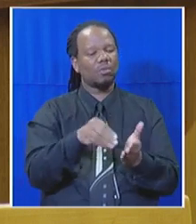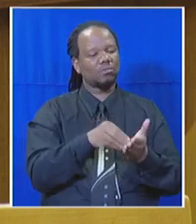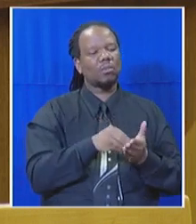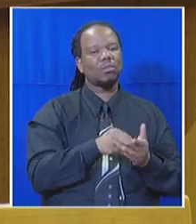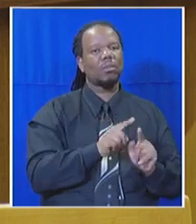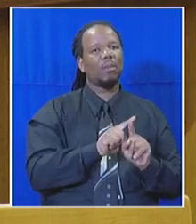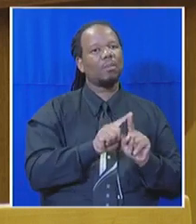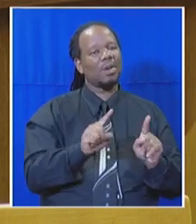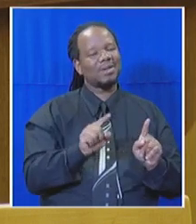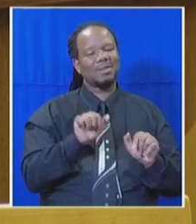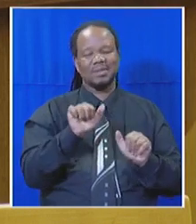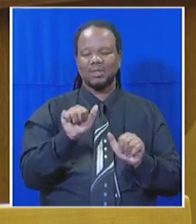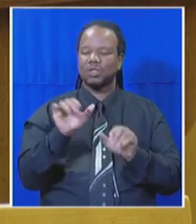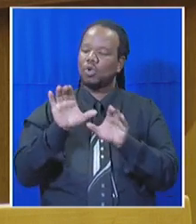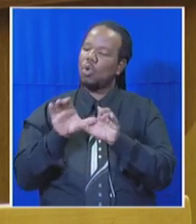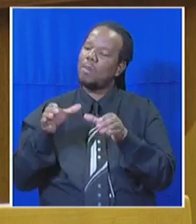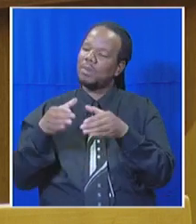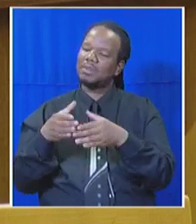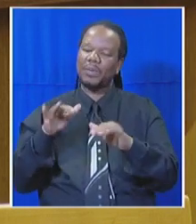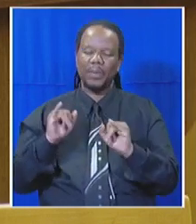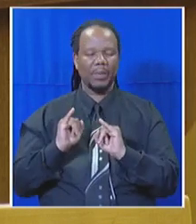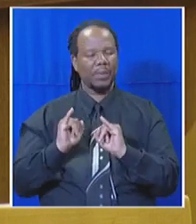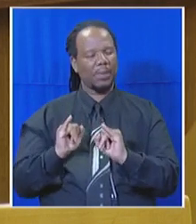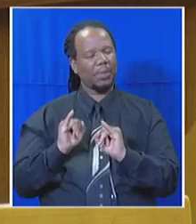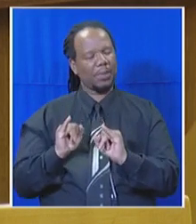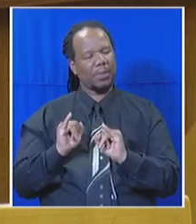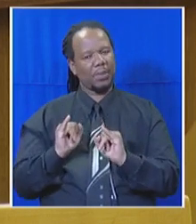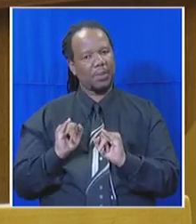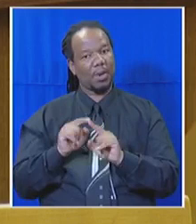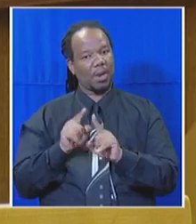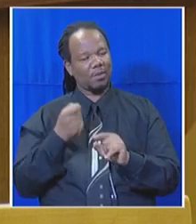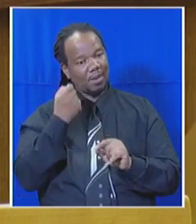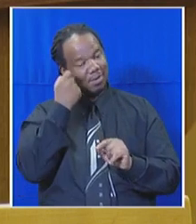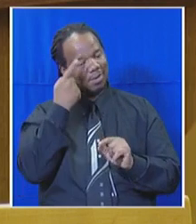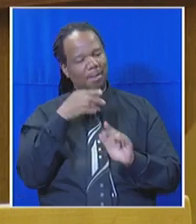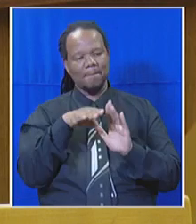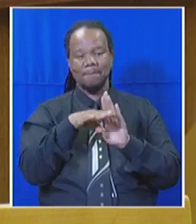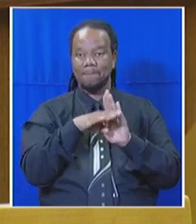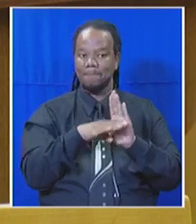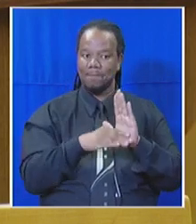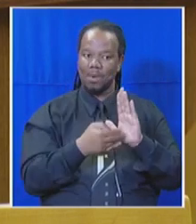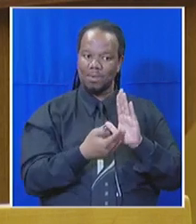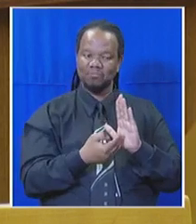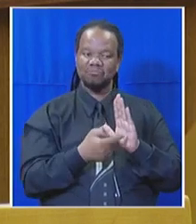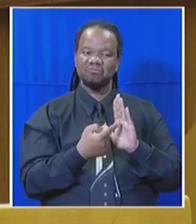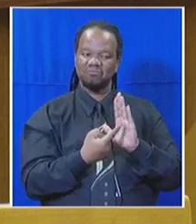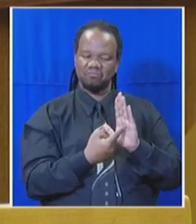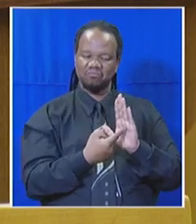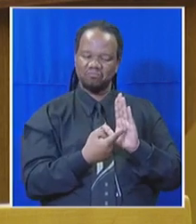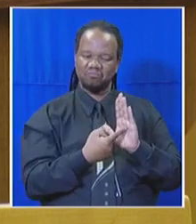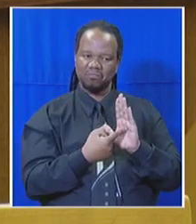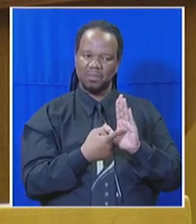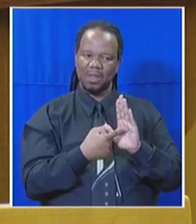with serious concern the underspending by some programs which negatively impacts on service